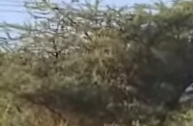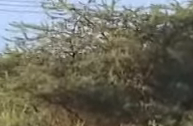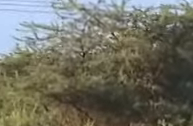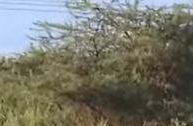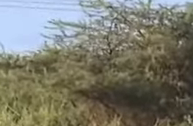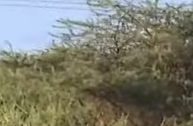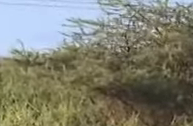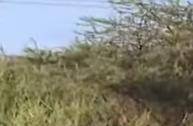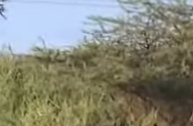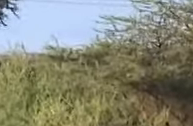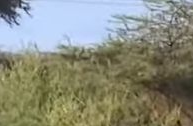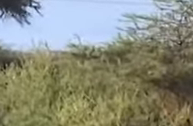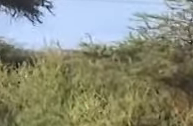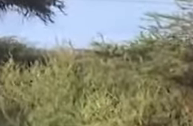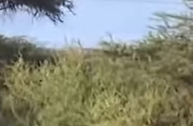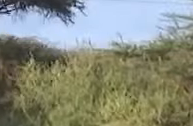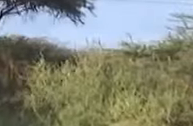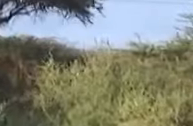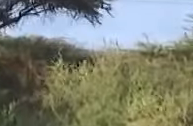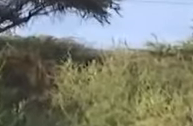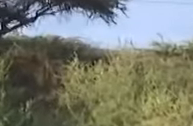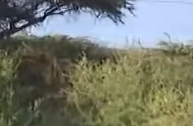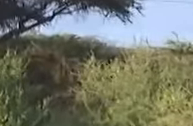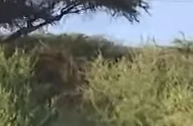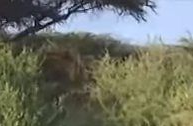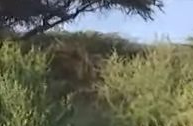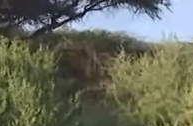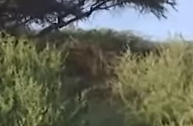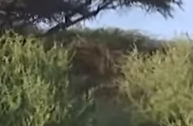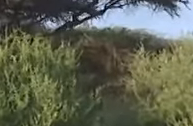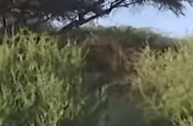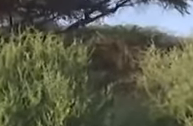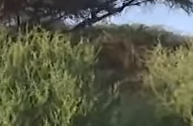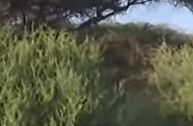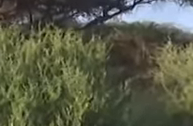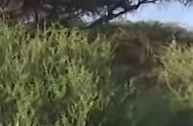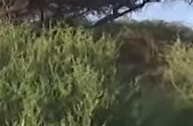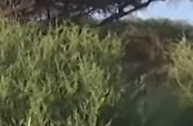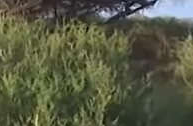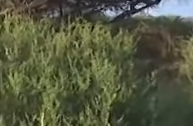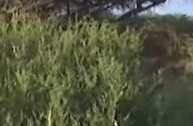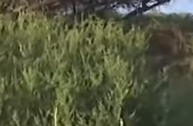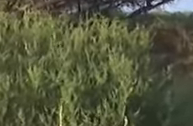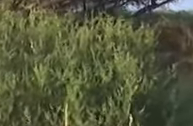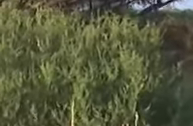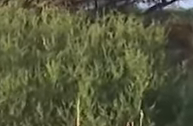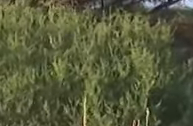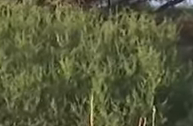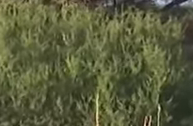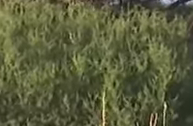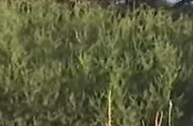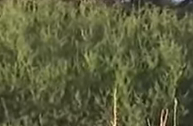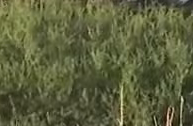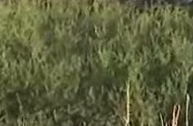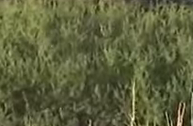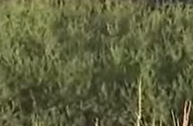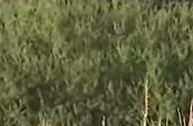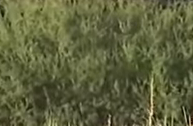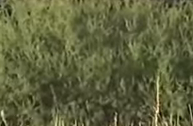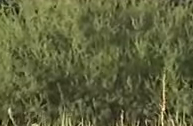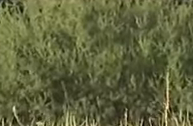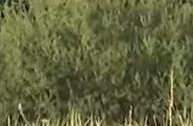unfolds. The Amboseli National Park, renowned for its diverse wildlife and